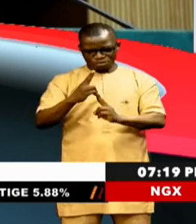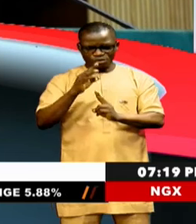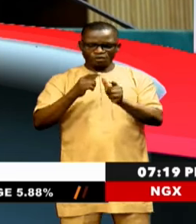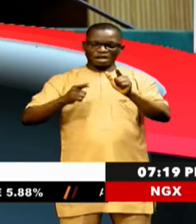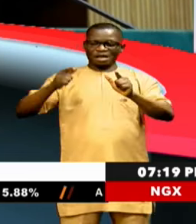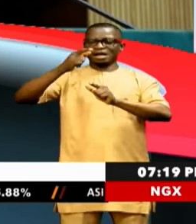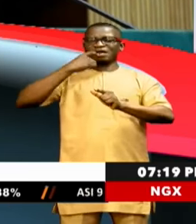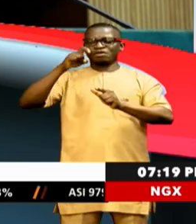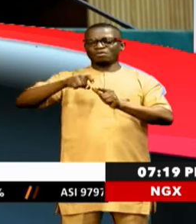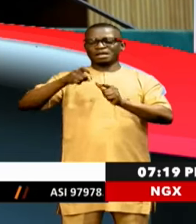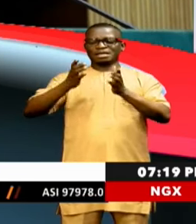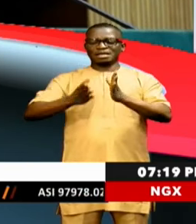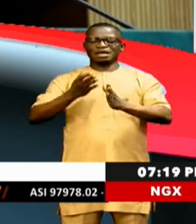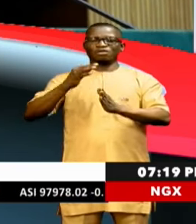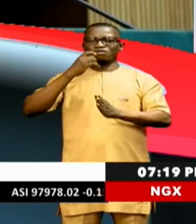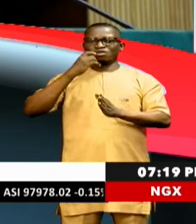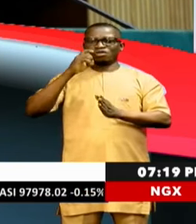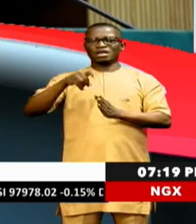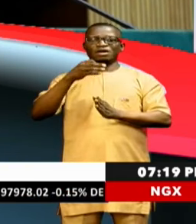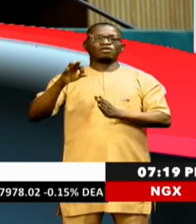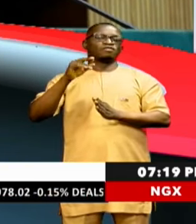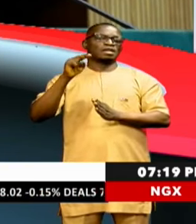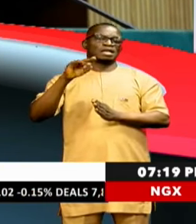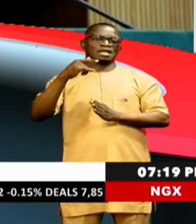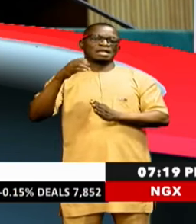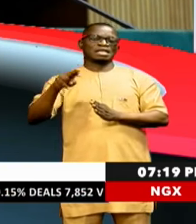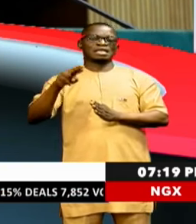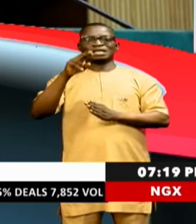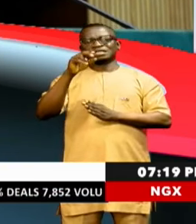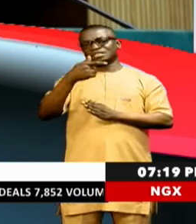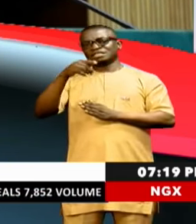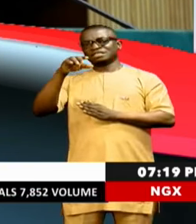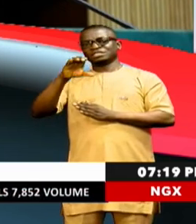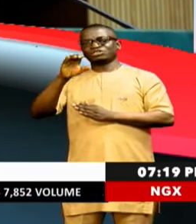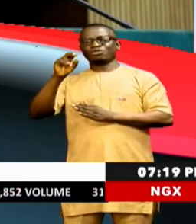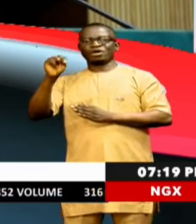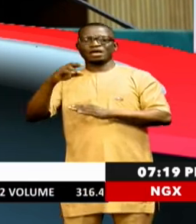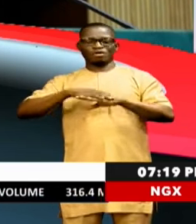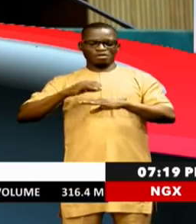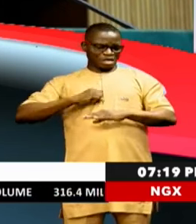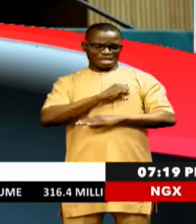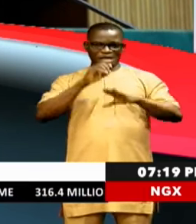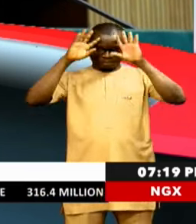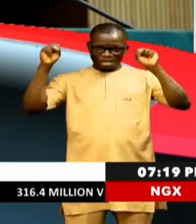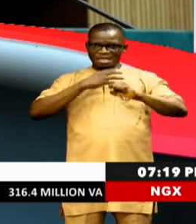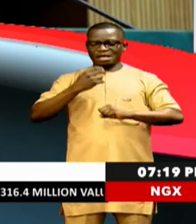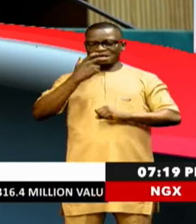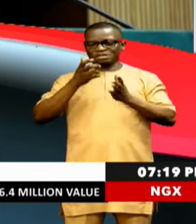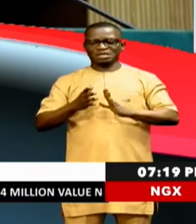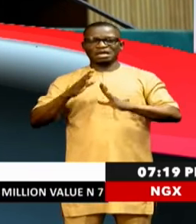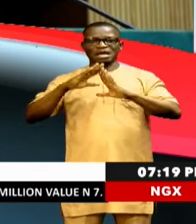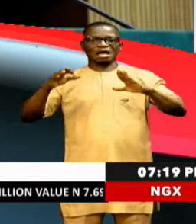Commander of the Order of the Niger, GCON, on the Senate President and the Speaker of the House of